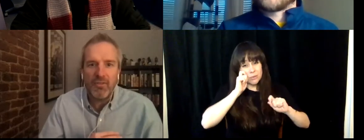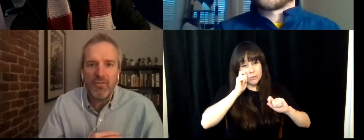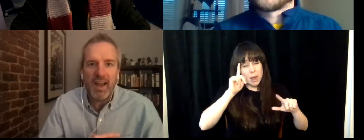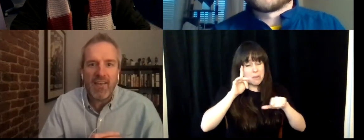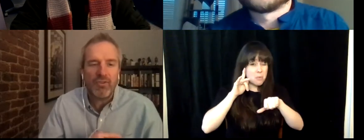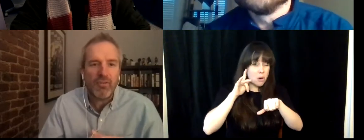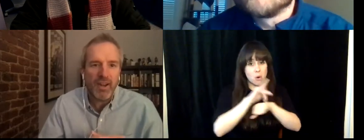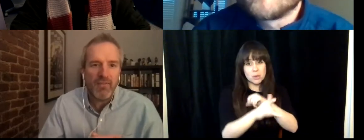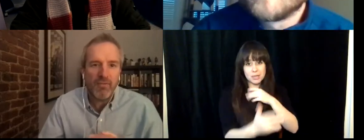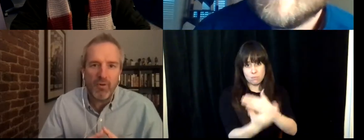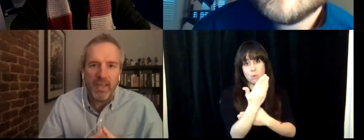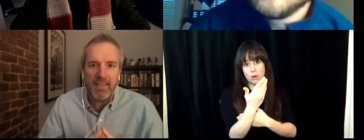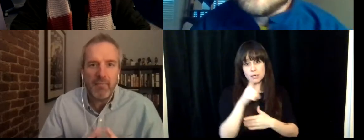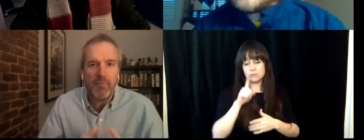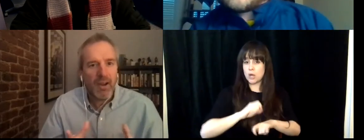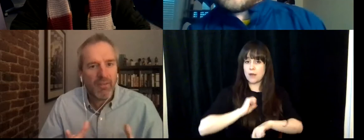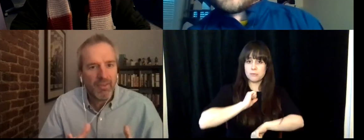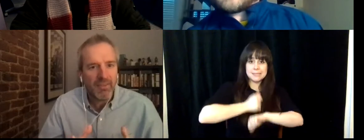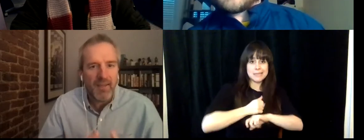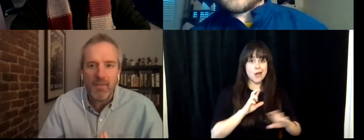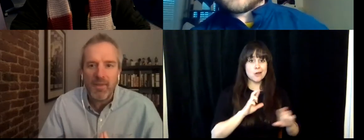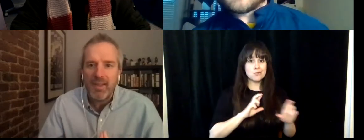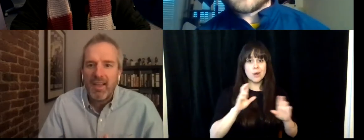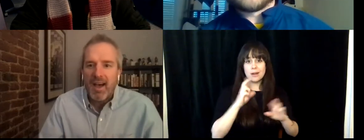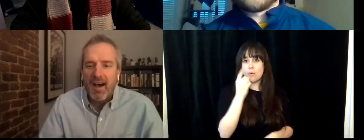you've got to have your stuff ready for that breakfast time.